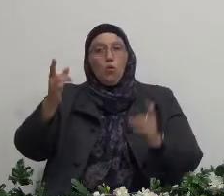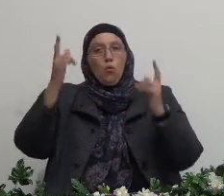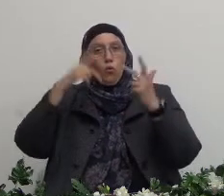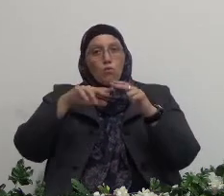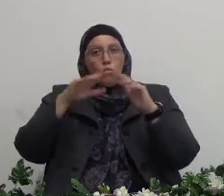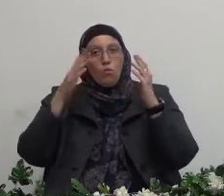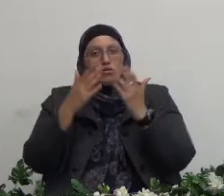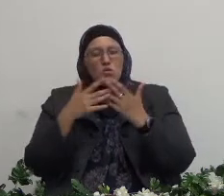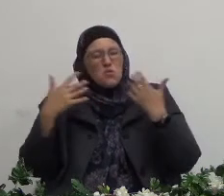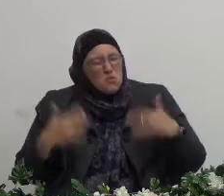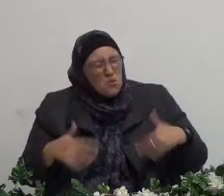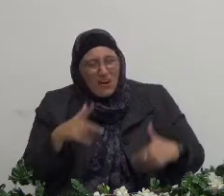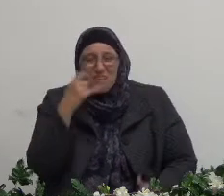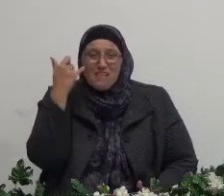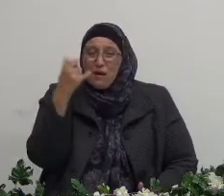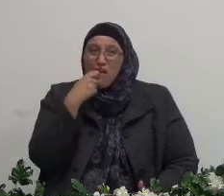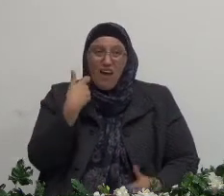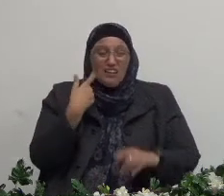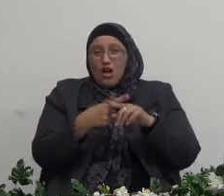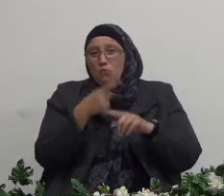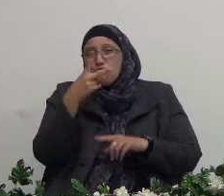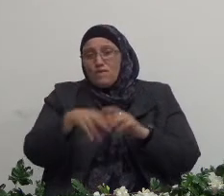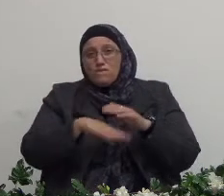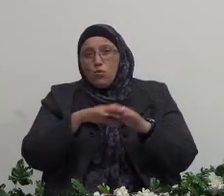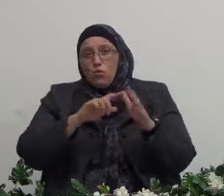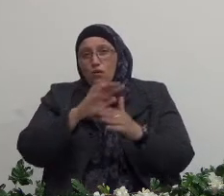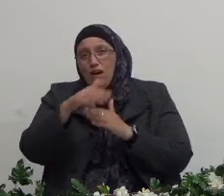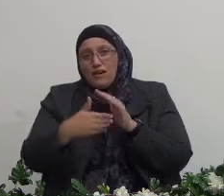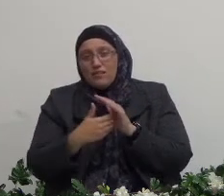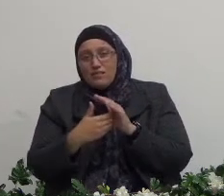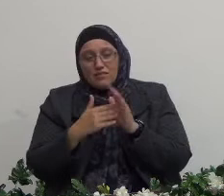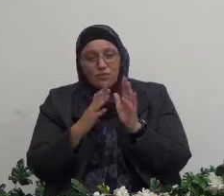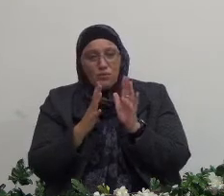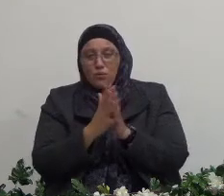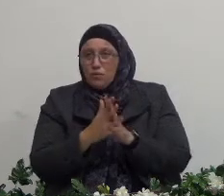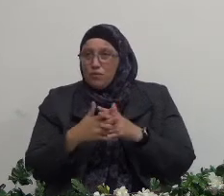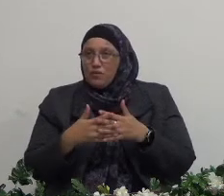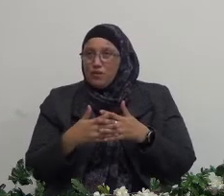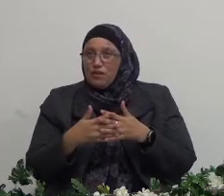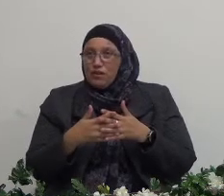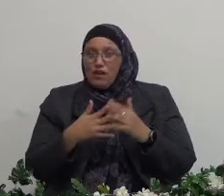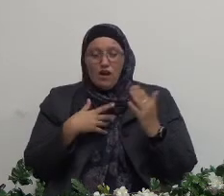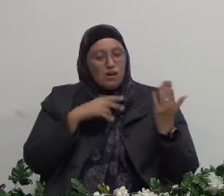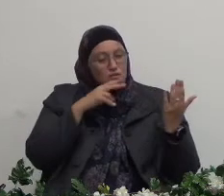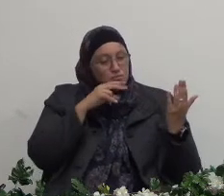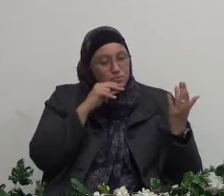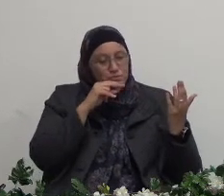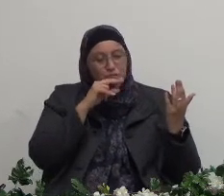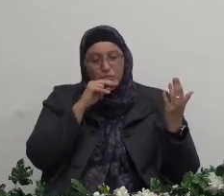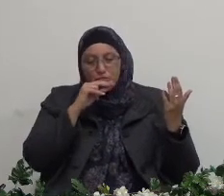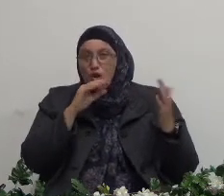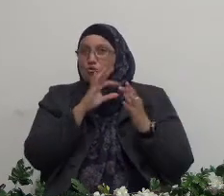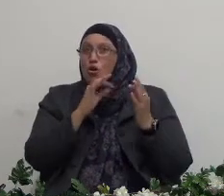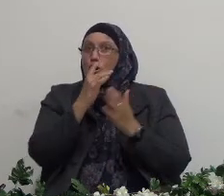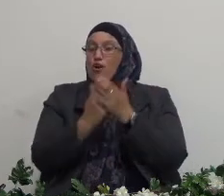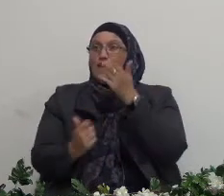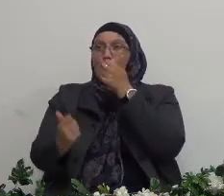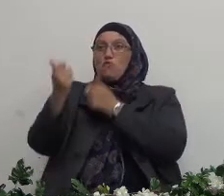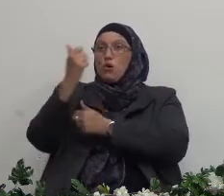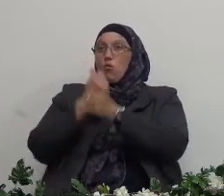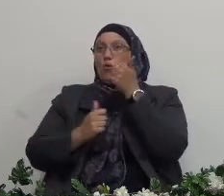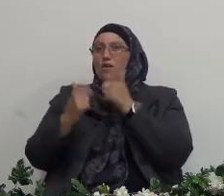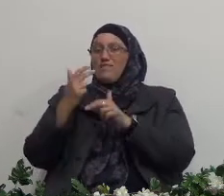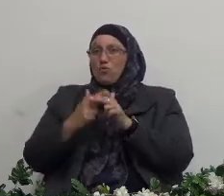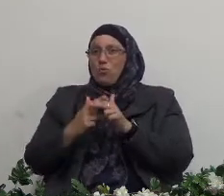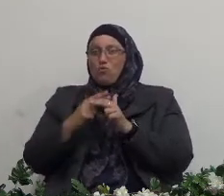the entire Quran in Shahr Ramadan, not only have I been rewarded for reciting the entire Quran, I've been rewarded for